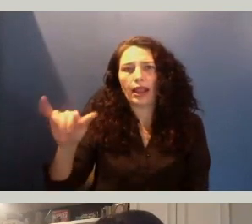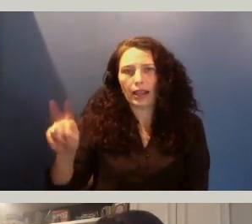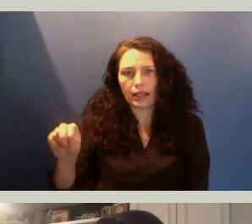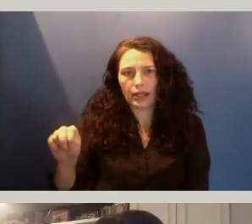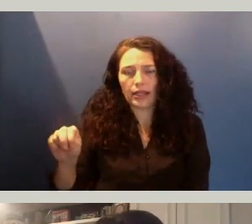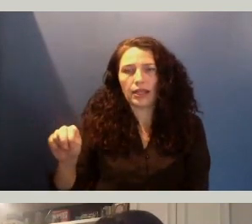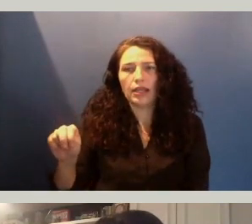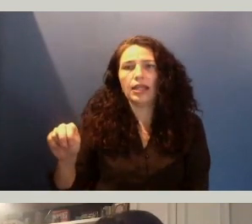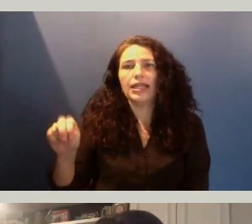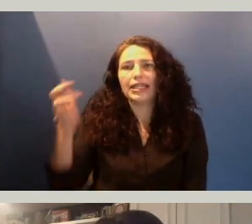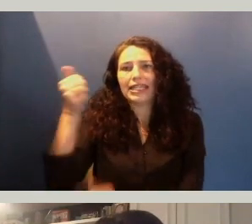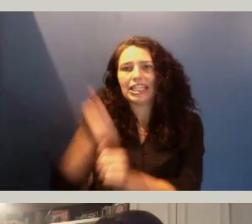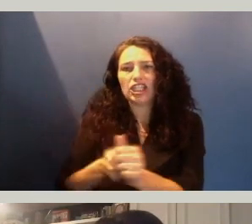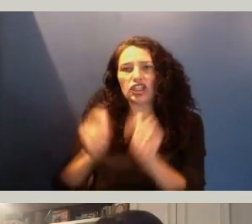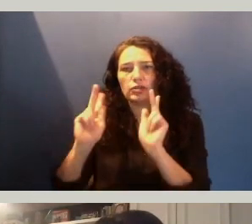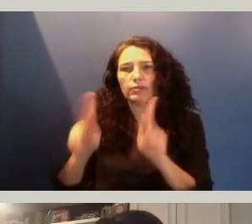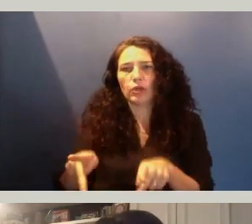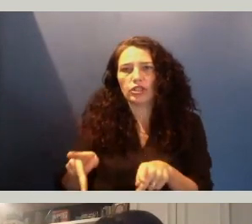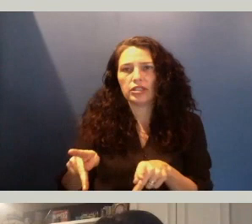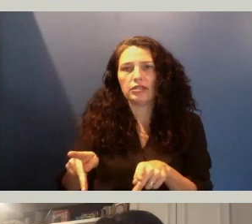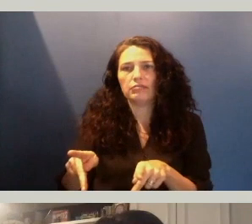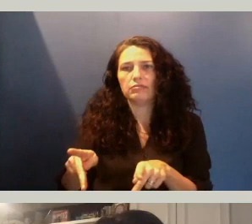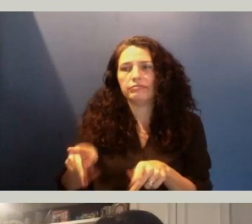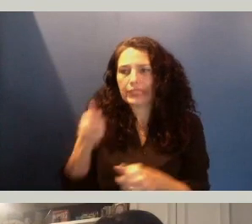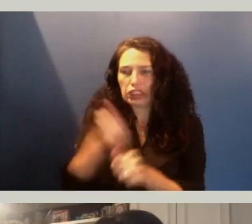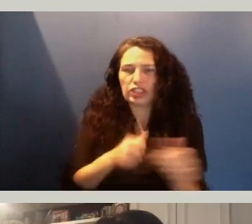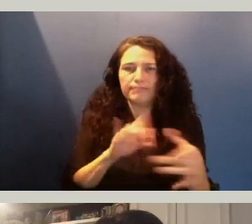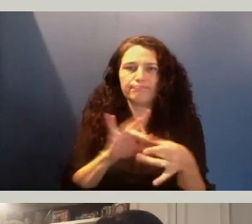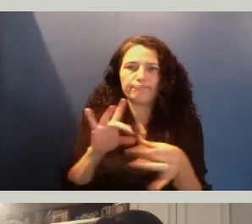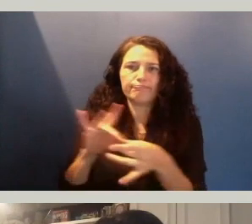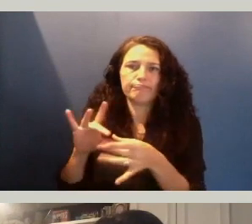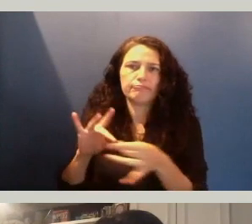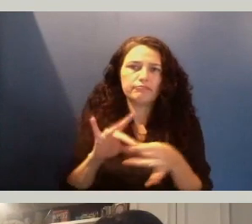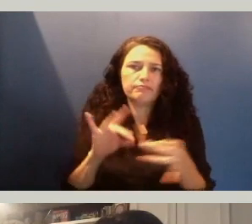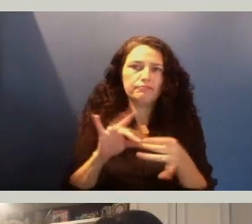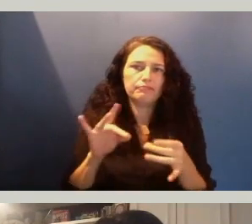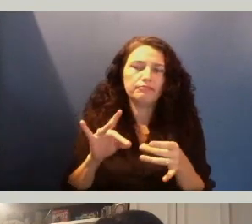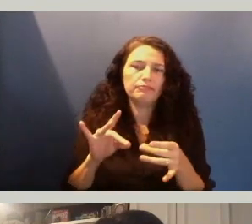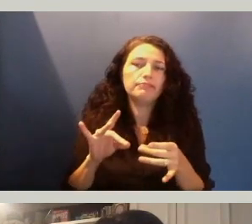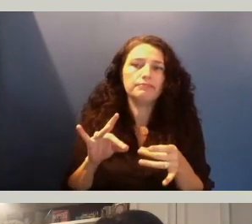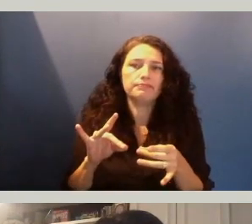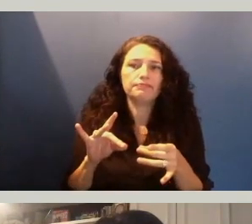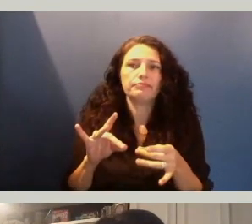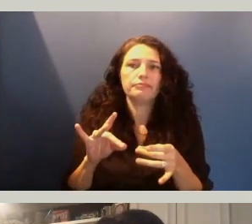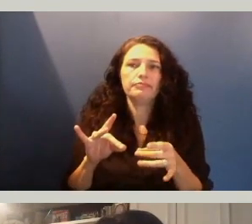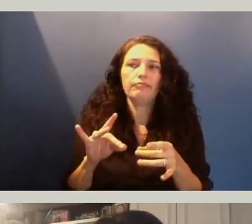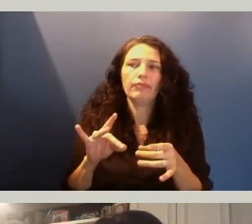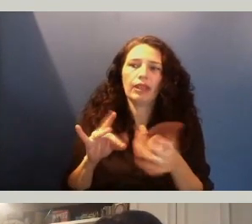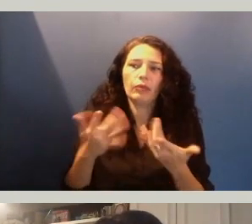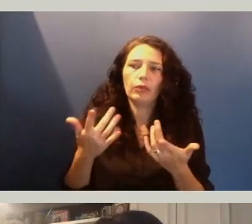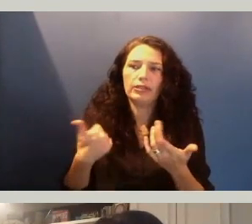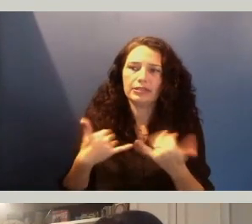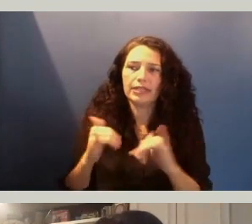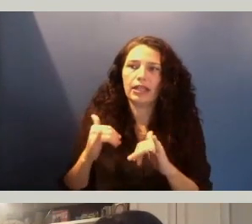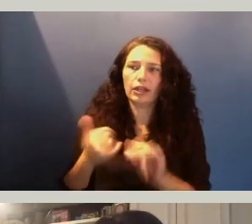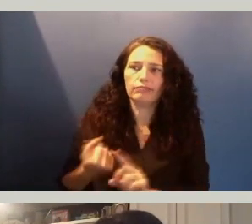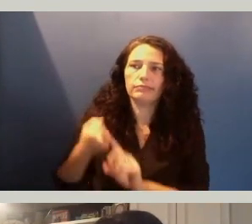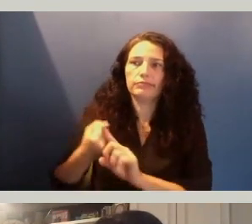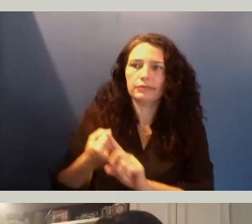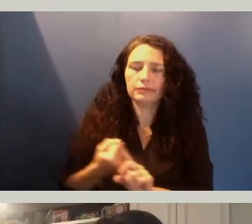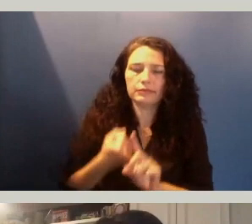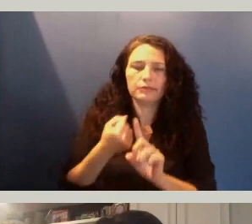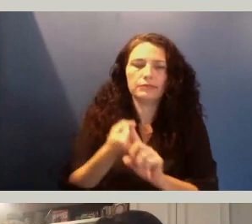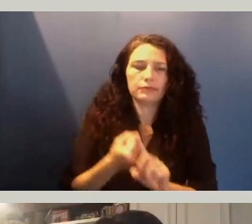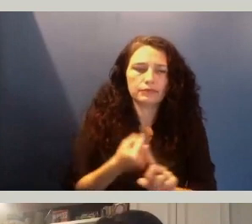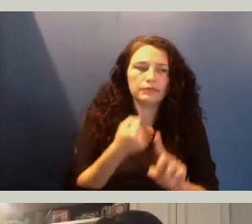with each person's comments, we're hitting on this issue that we have a really long